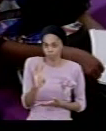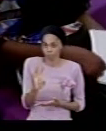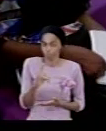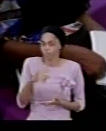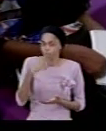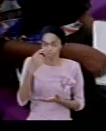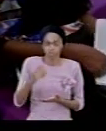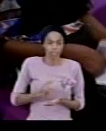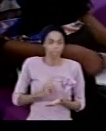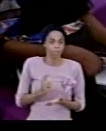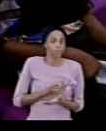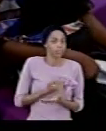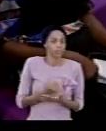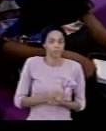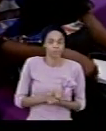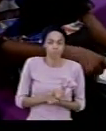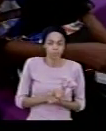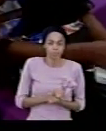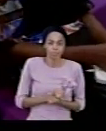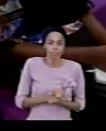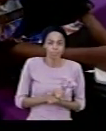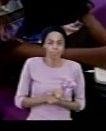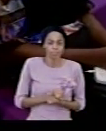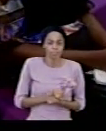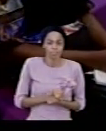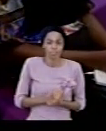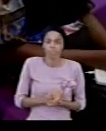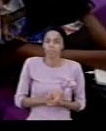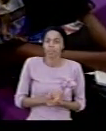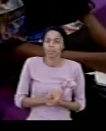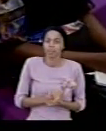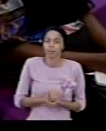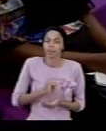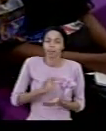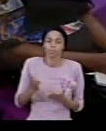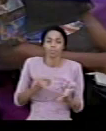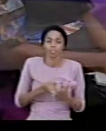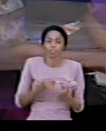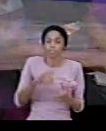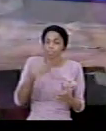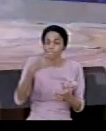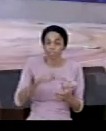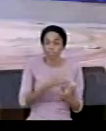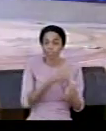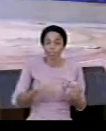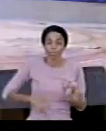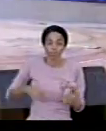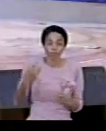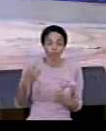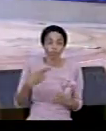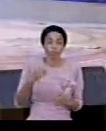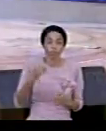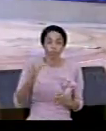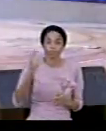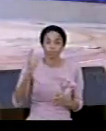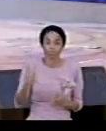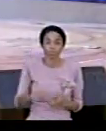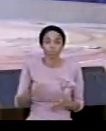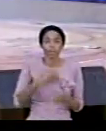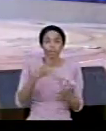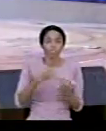us, I will bring it forth, says the Lord of hosts, and it shall